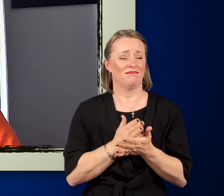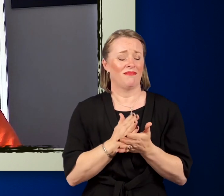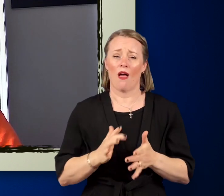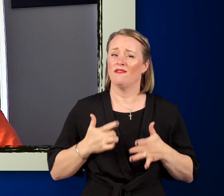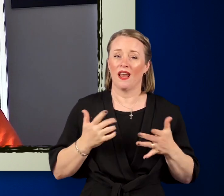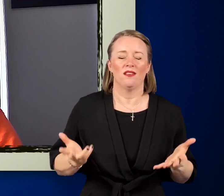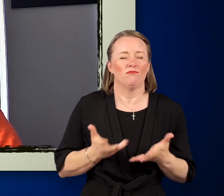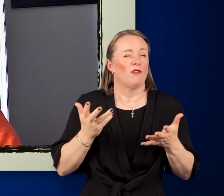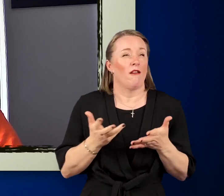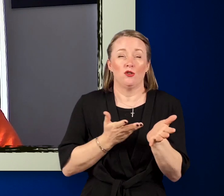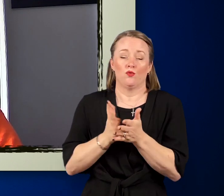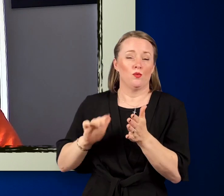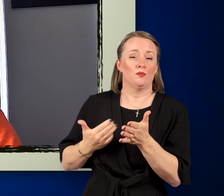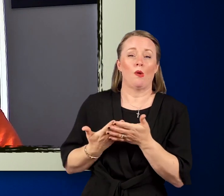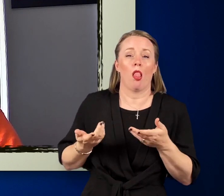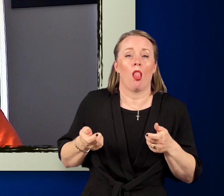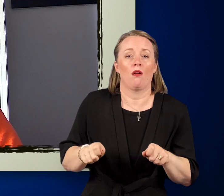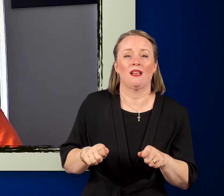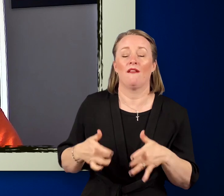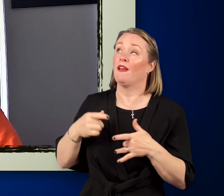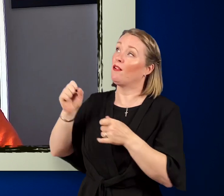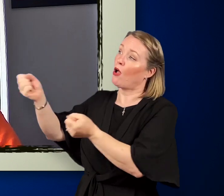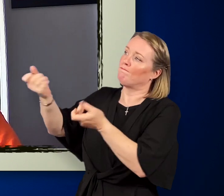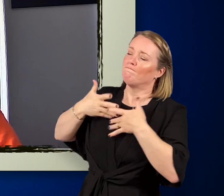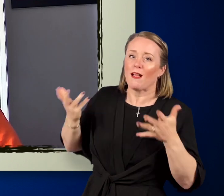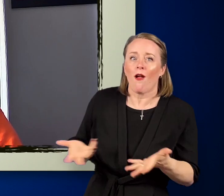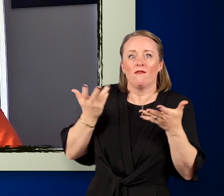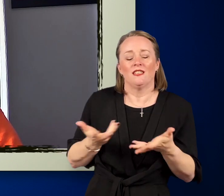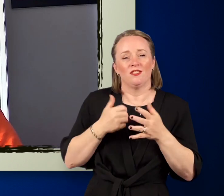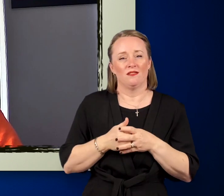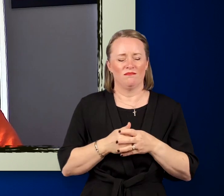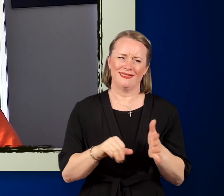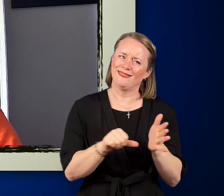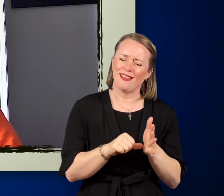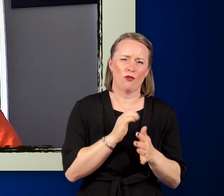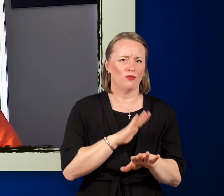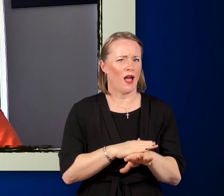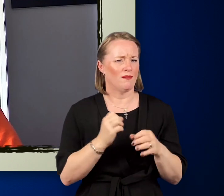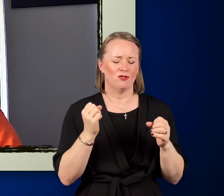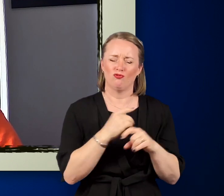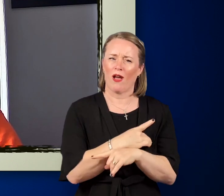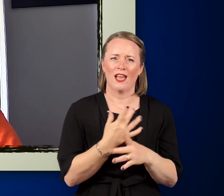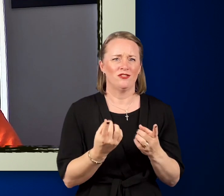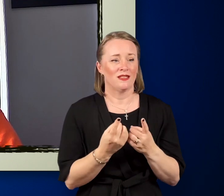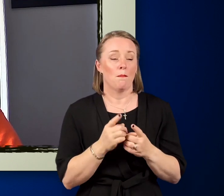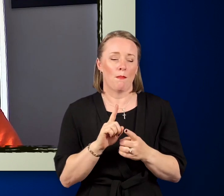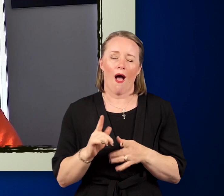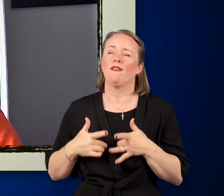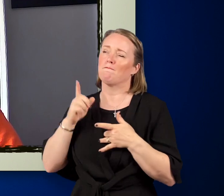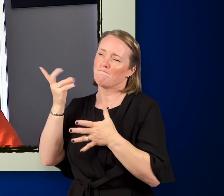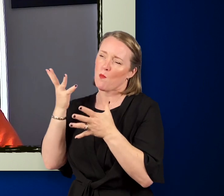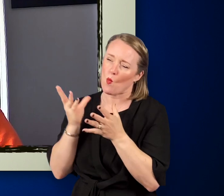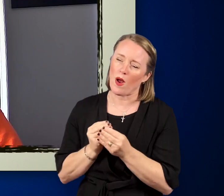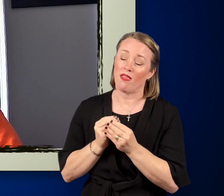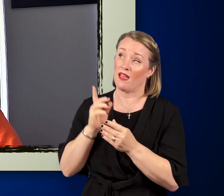God during this lockdown time. I felt that even during this difficult and strange time, he is still with us. He is still with us,